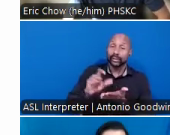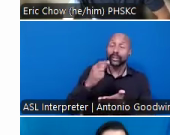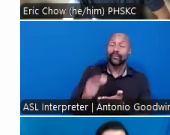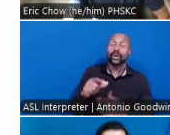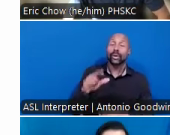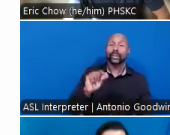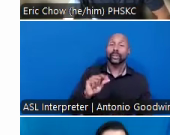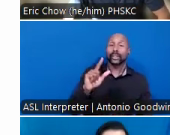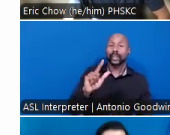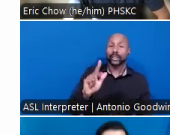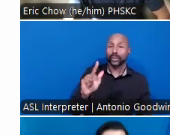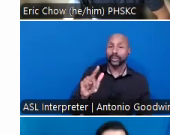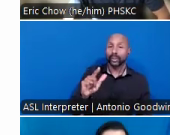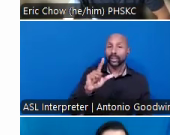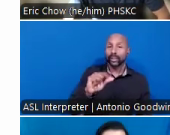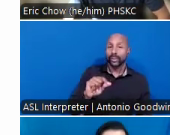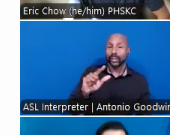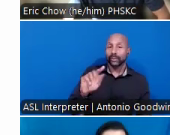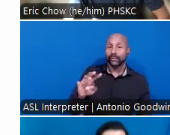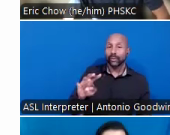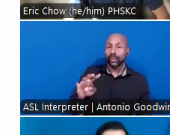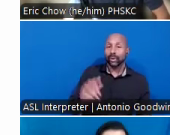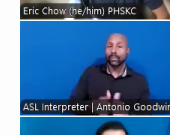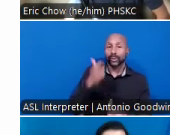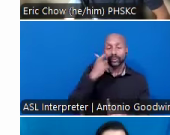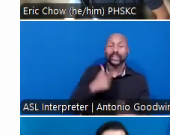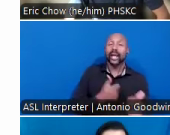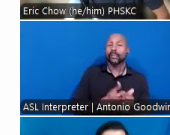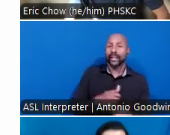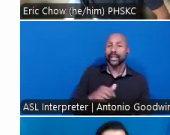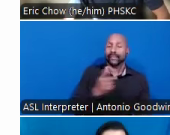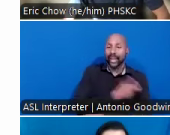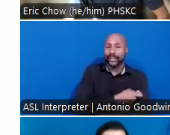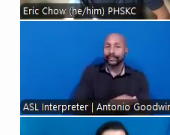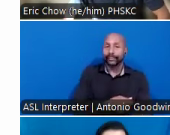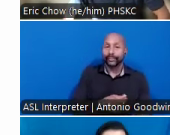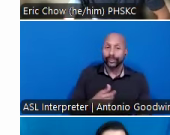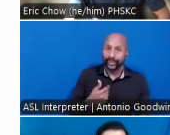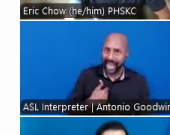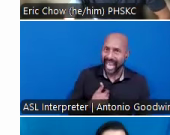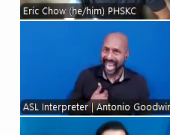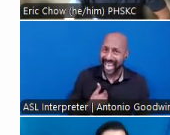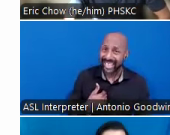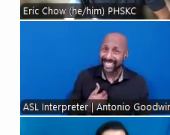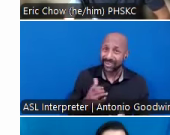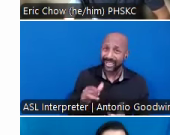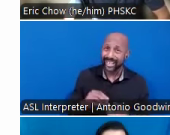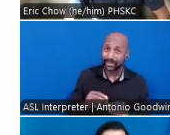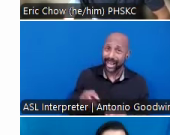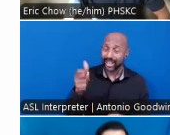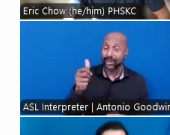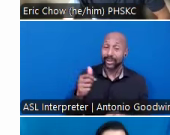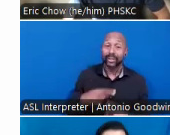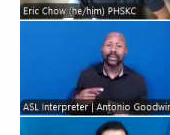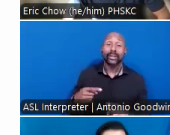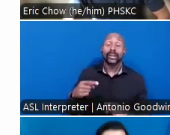This is a number that I really wish could be much higher. To give you a comparison, in the previous year,